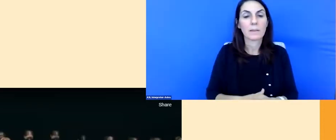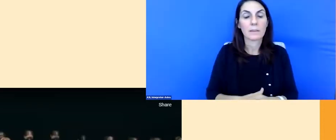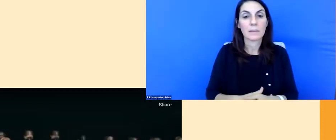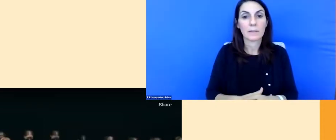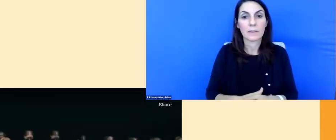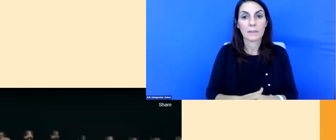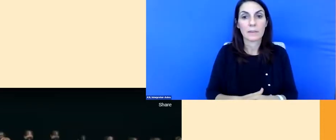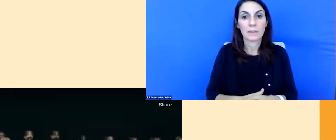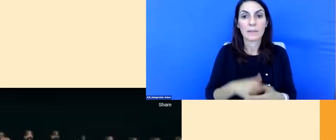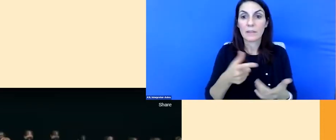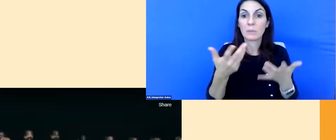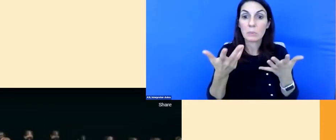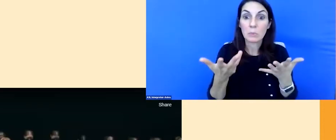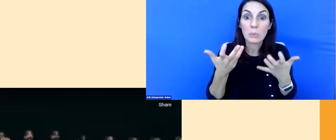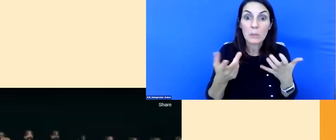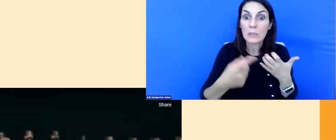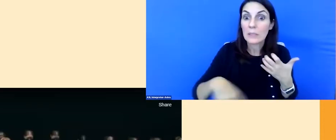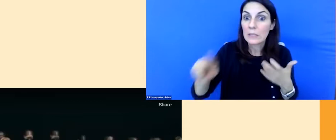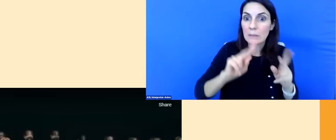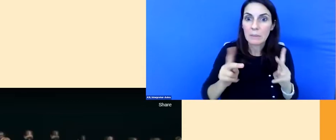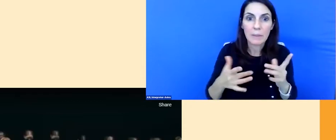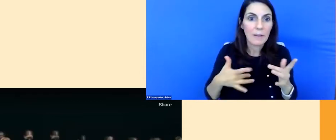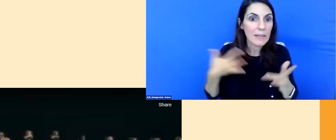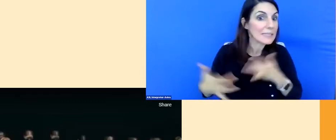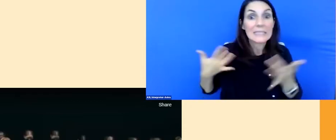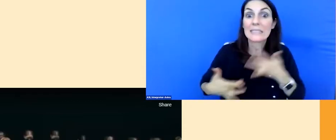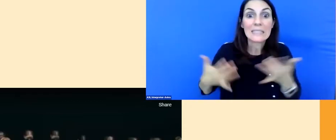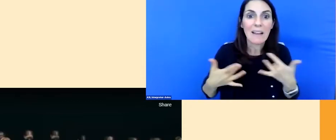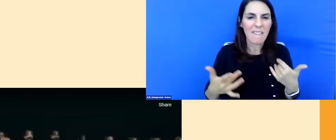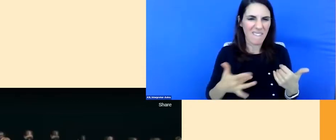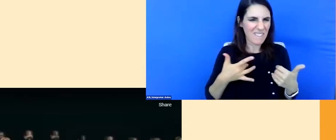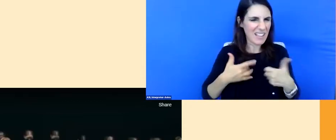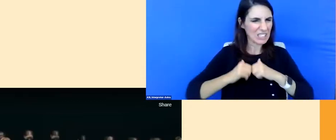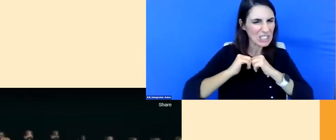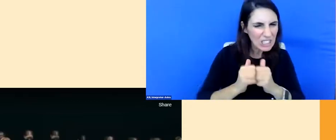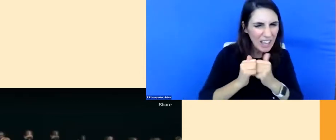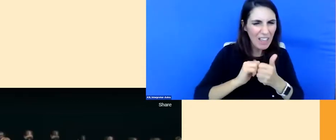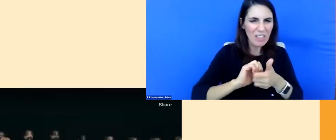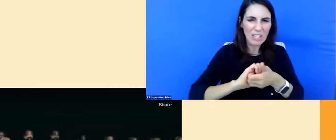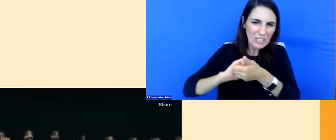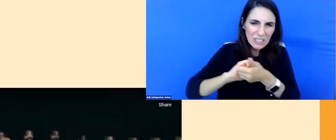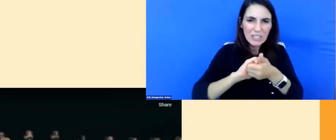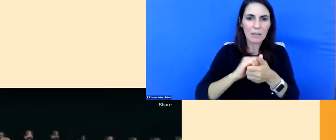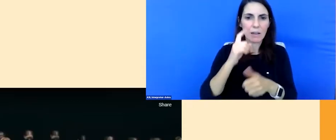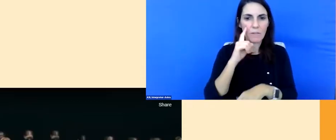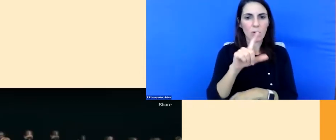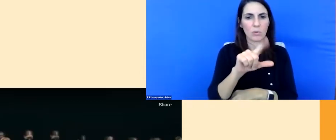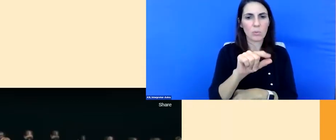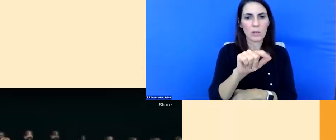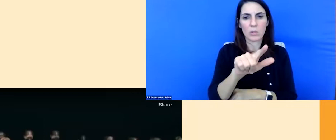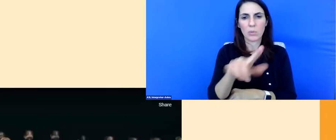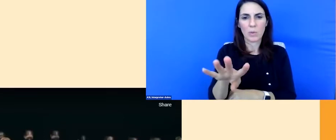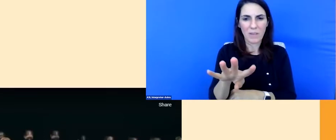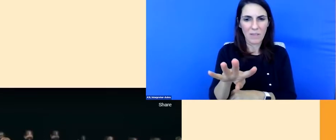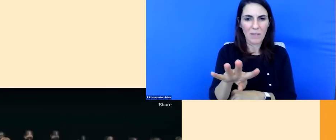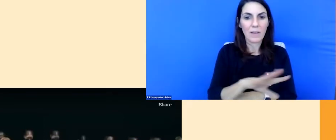build enthusiasm and a sense of solidarity around 2024 and the